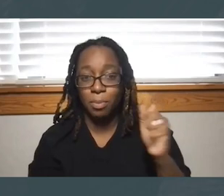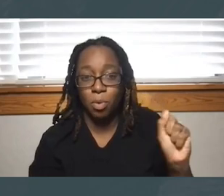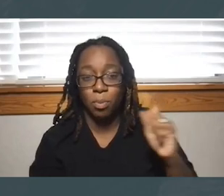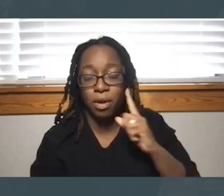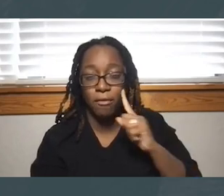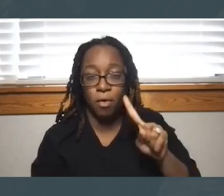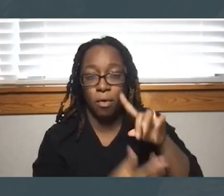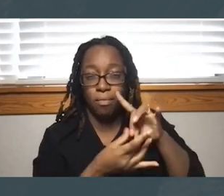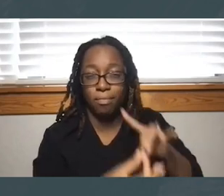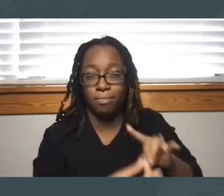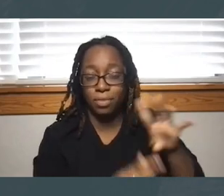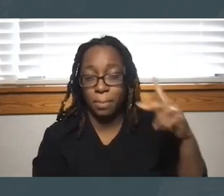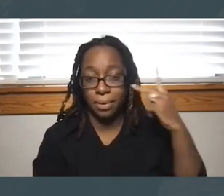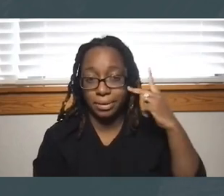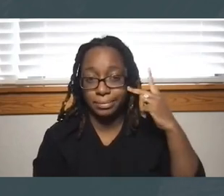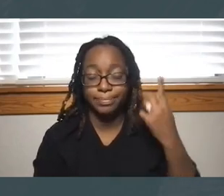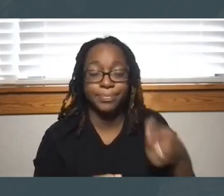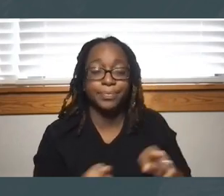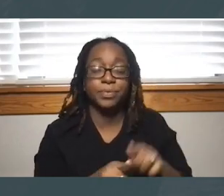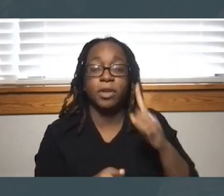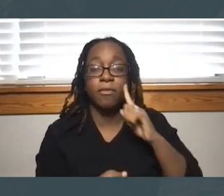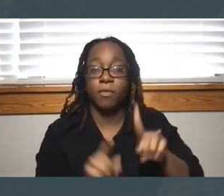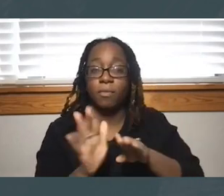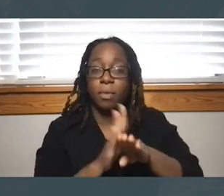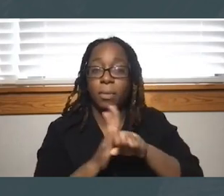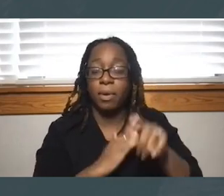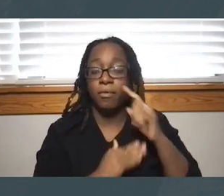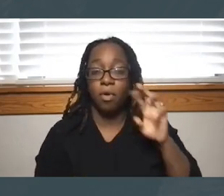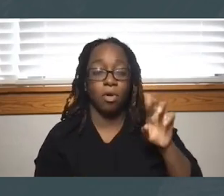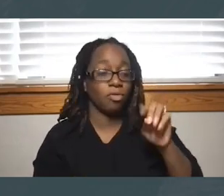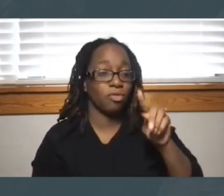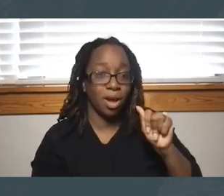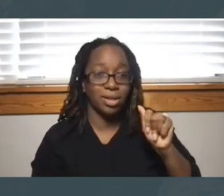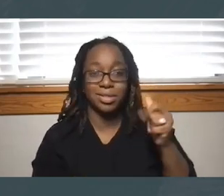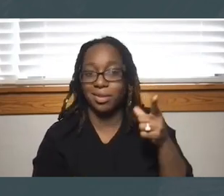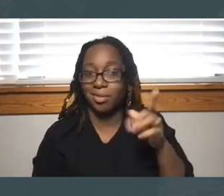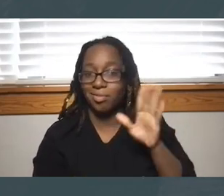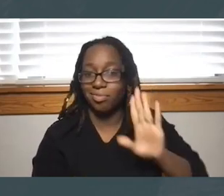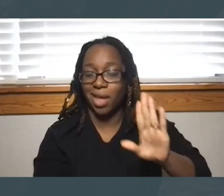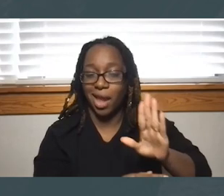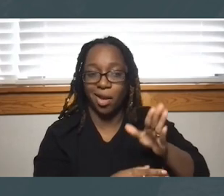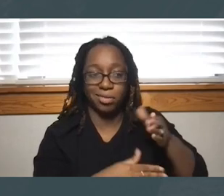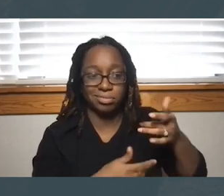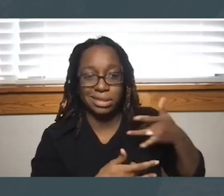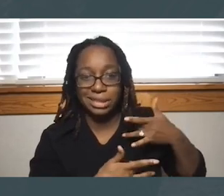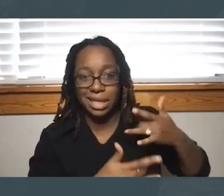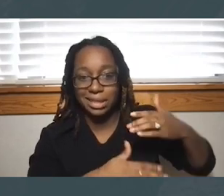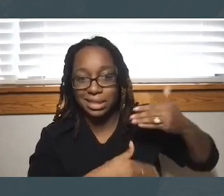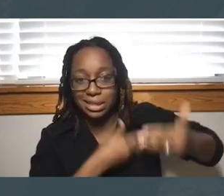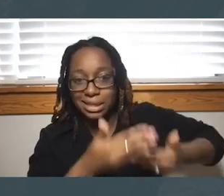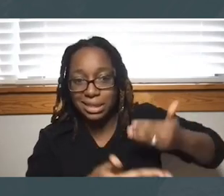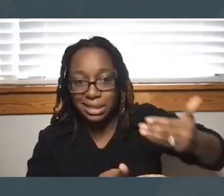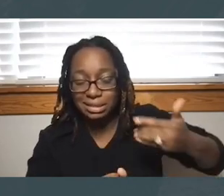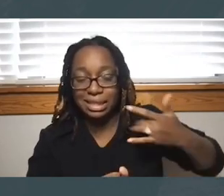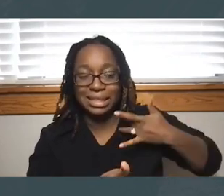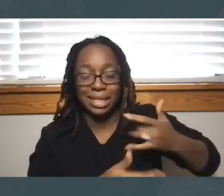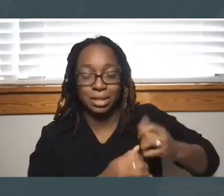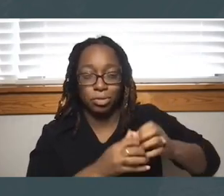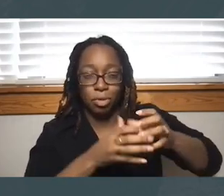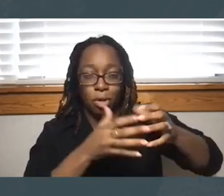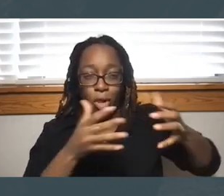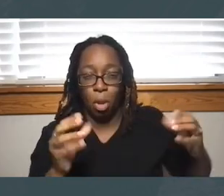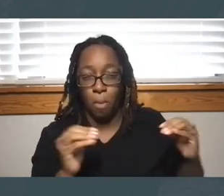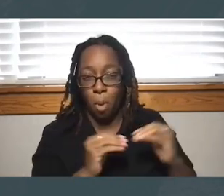with universal development of Rastafari to retrieve histories of the Rastafari presence in Baltimore and Washington,